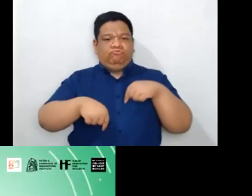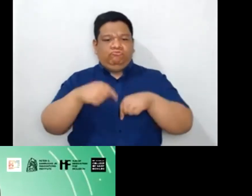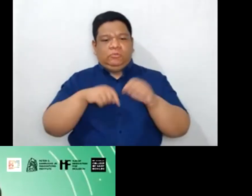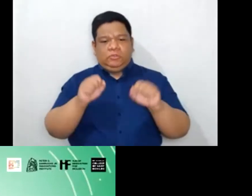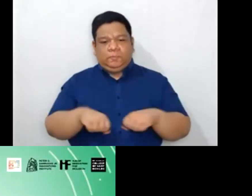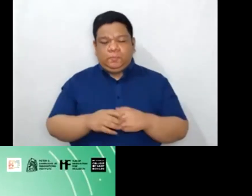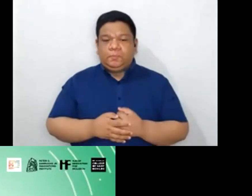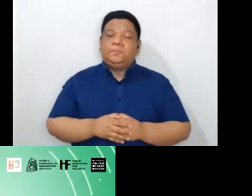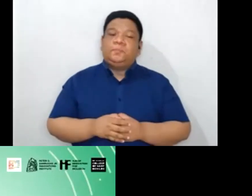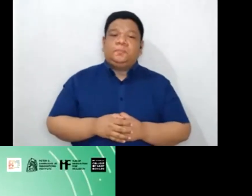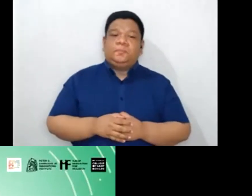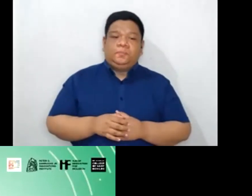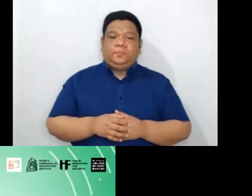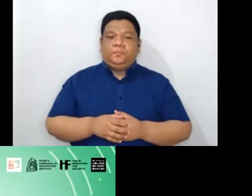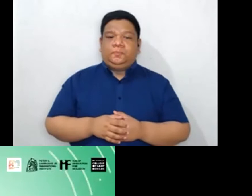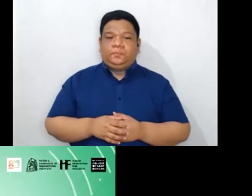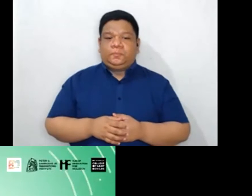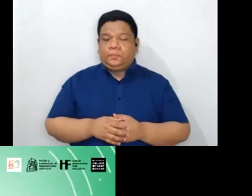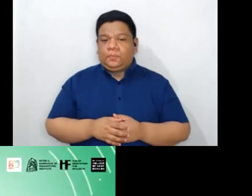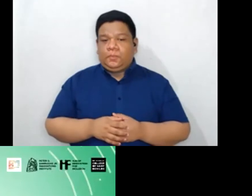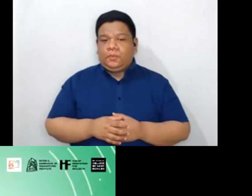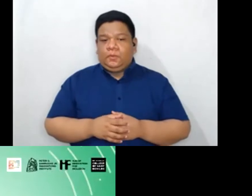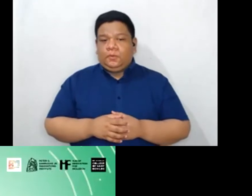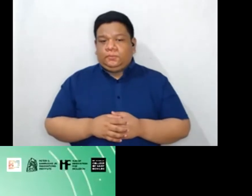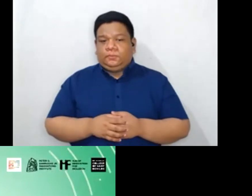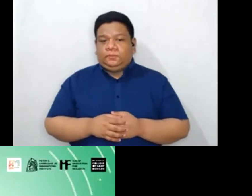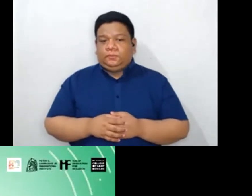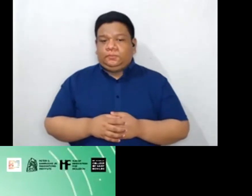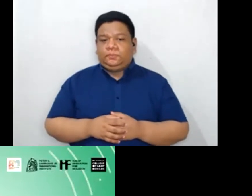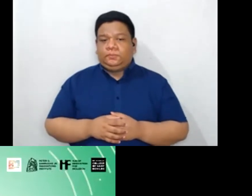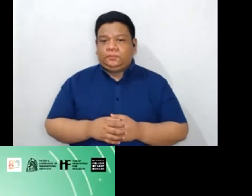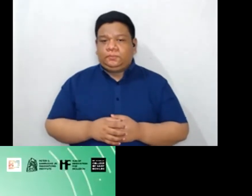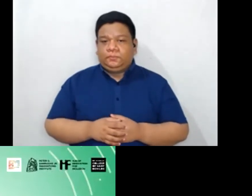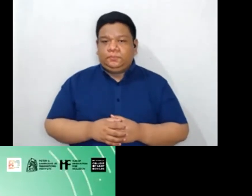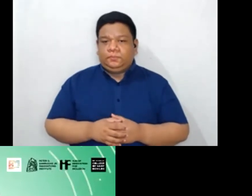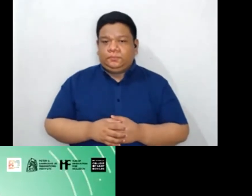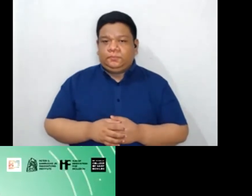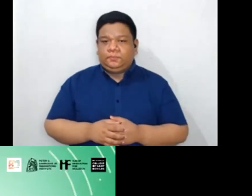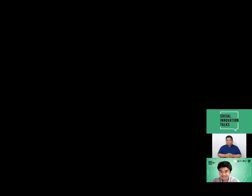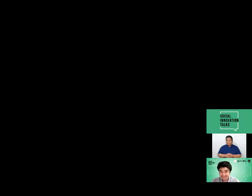repeat myself. Okay. So I will now present my screen.